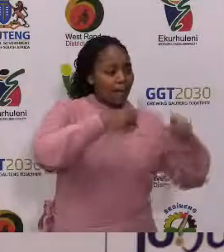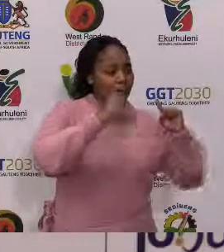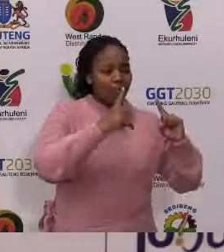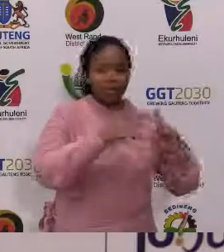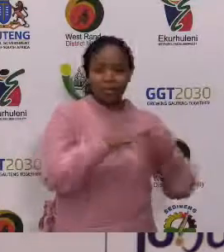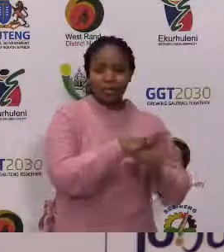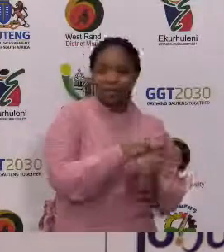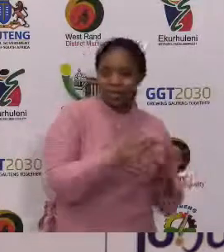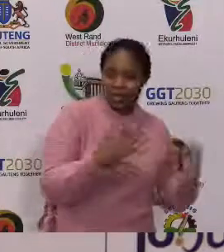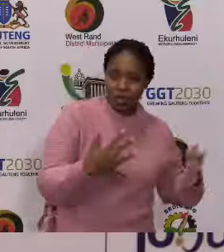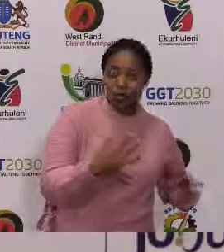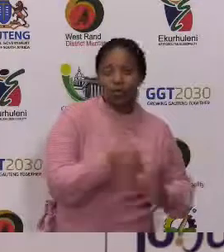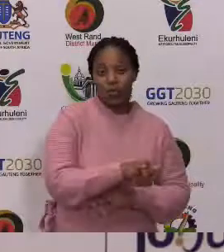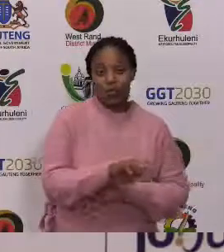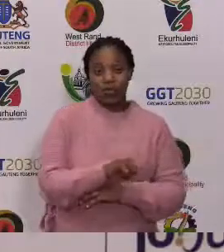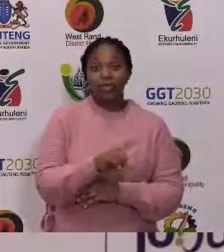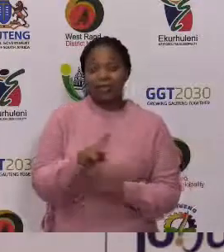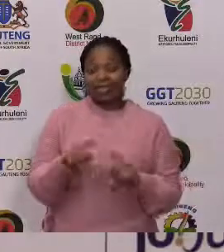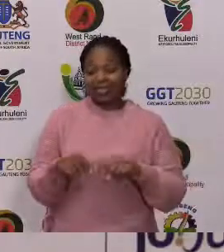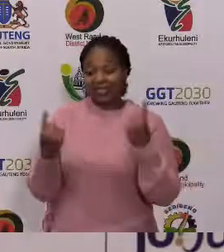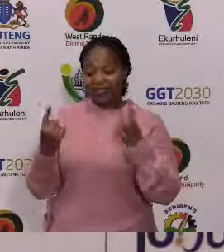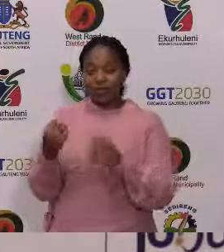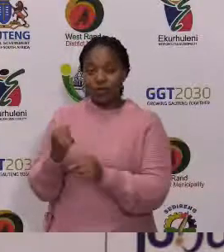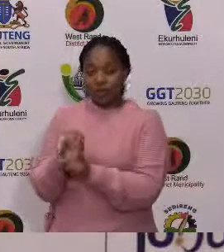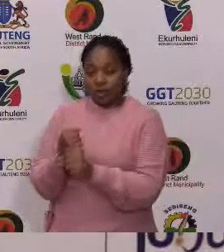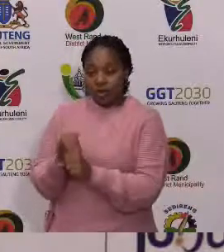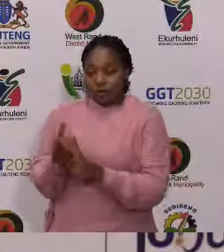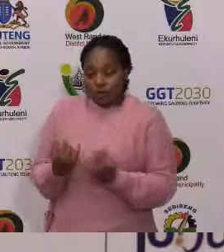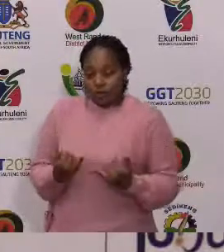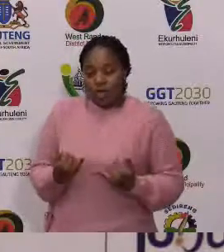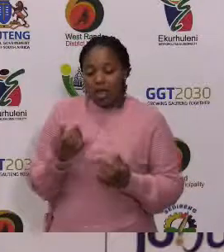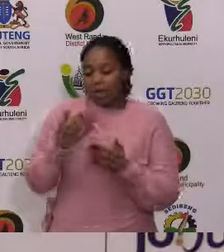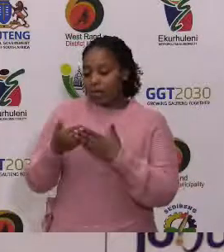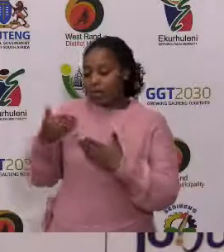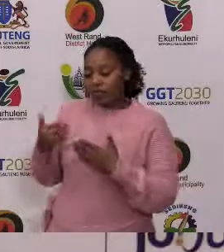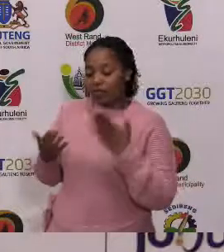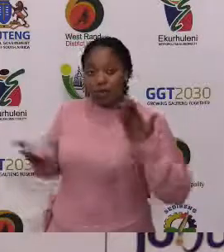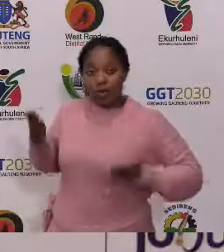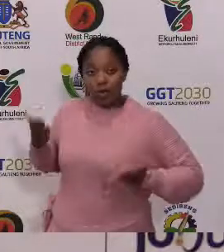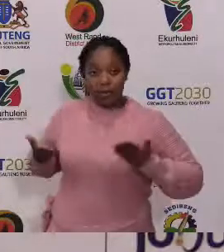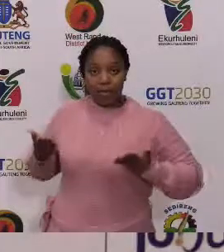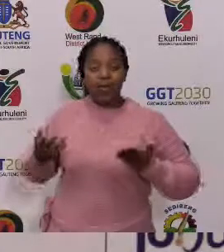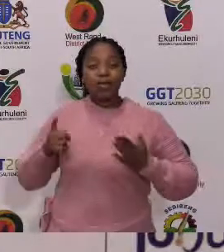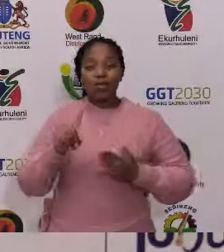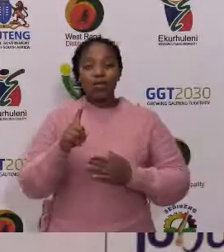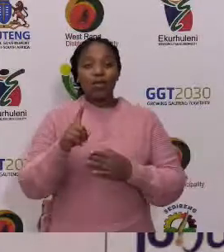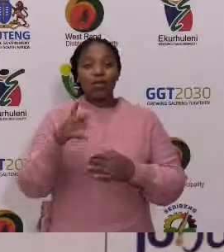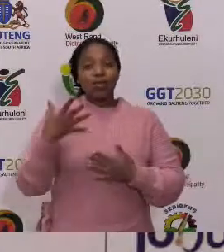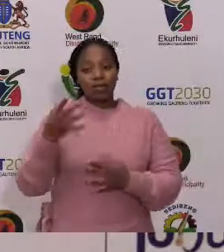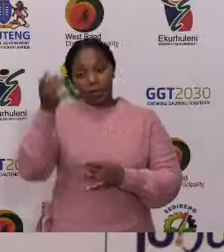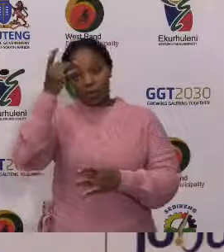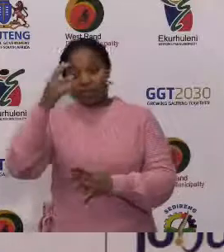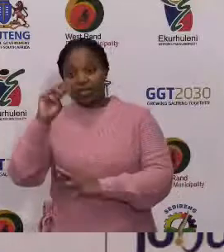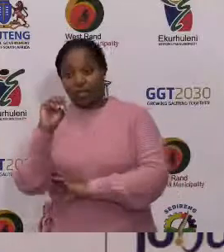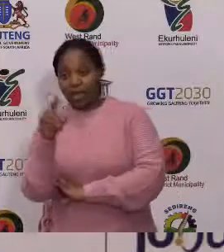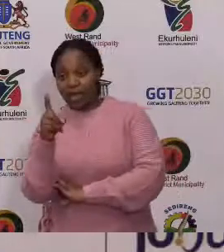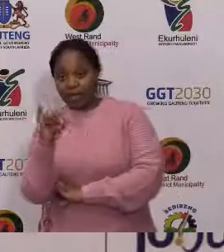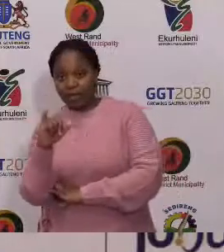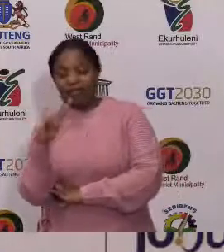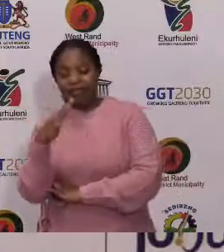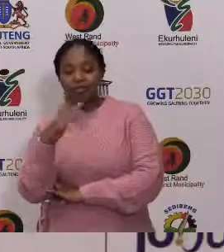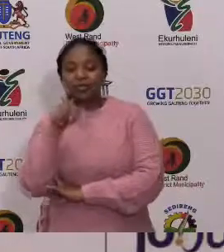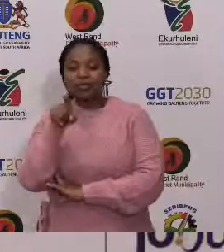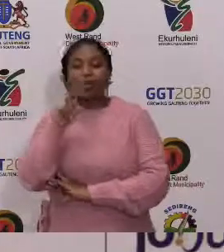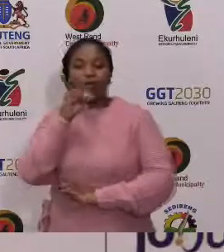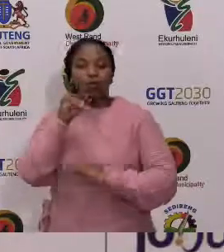But what is different from the work they've done before is what Professor Madi was presenting today. We